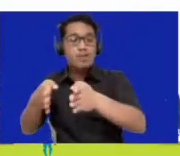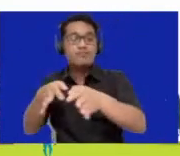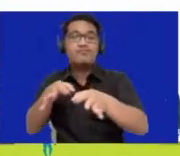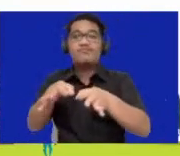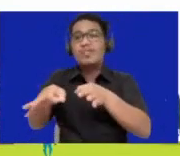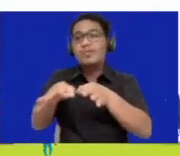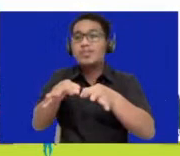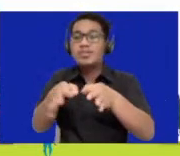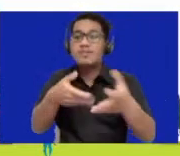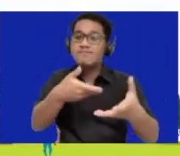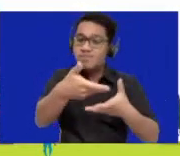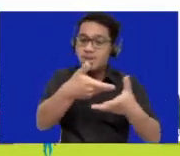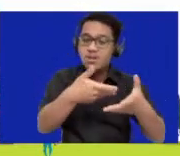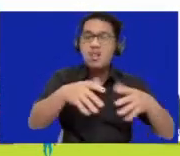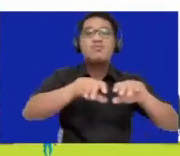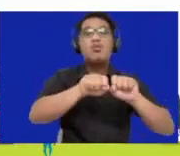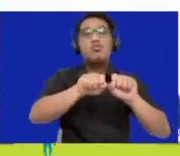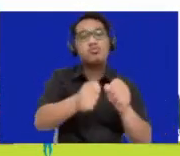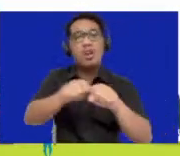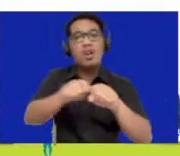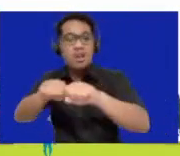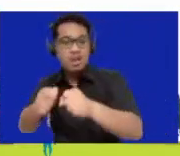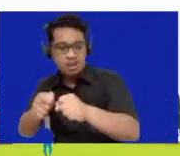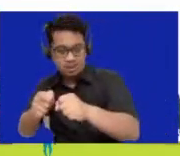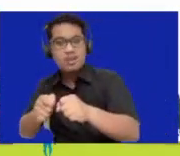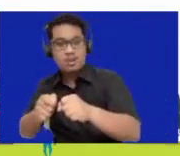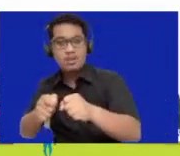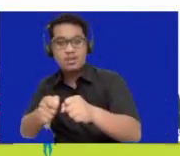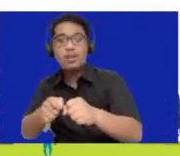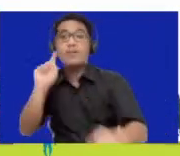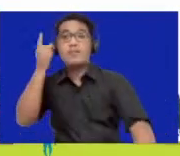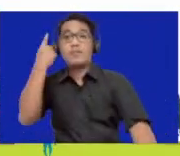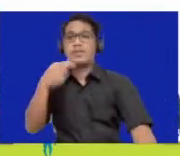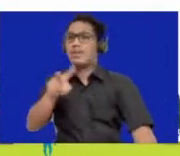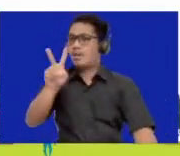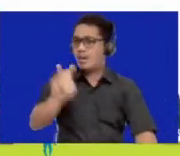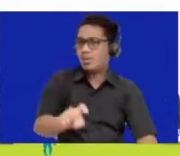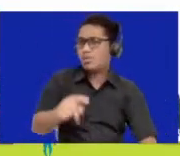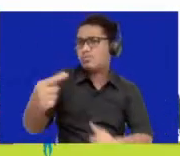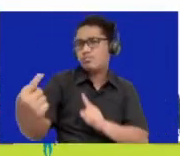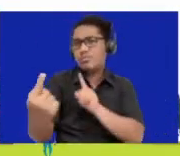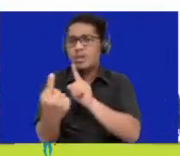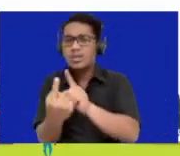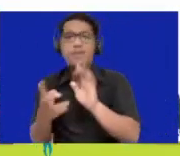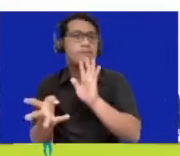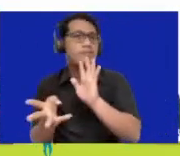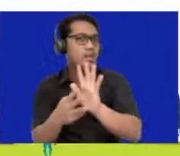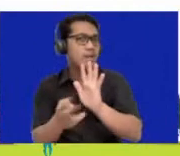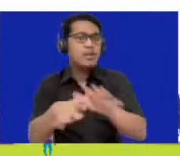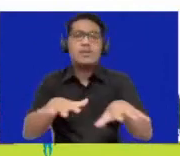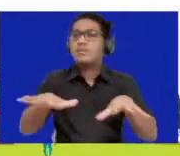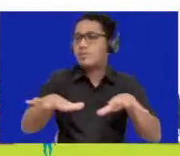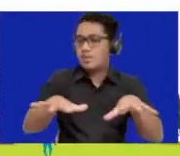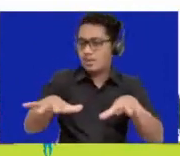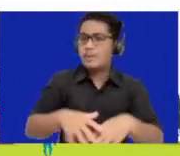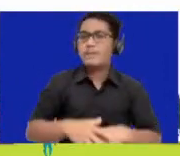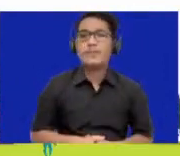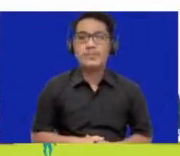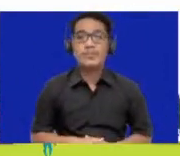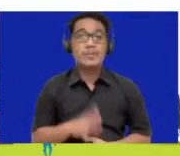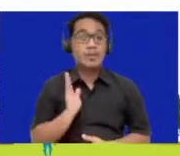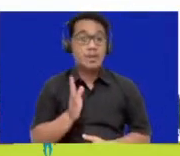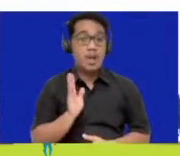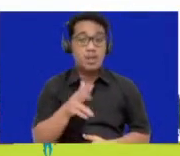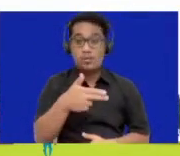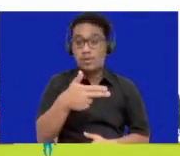So when the colleagues of our office in Indonesia asked whether we